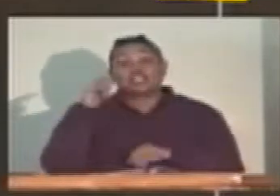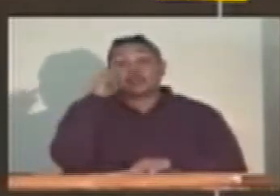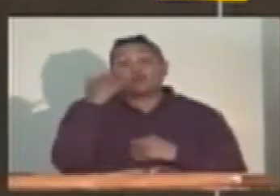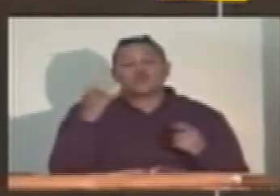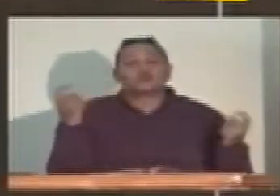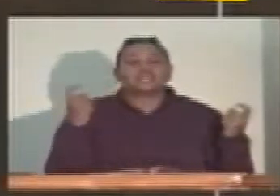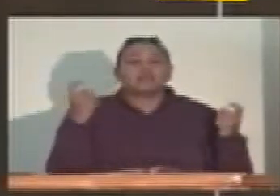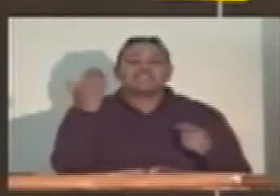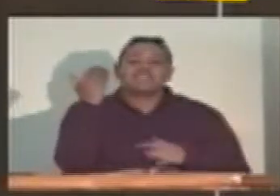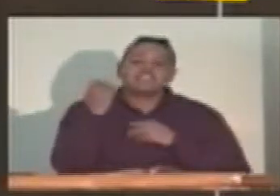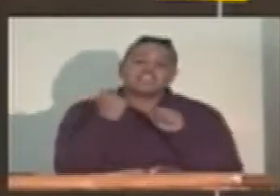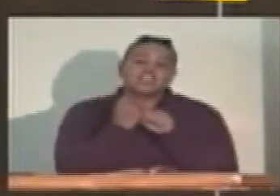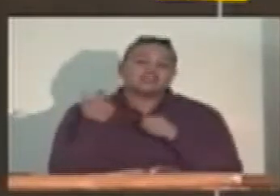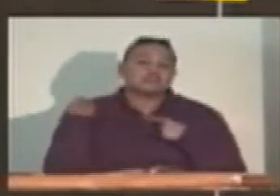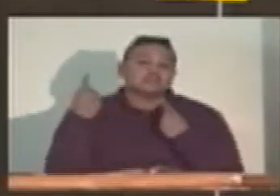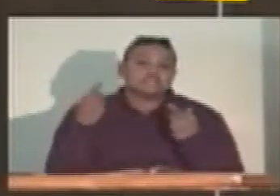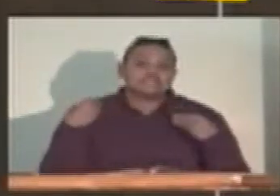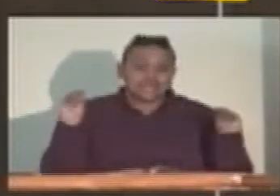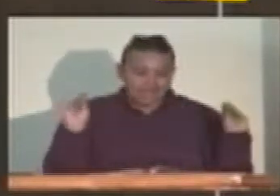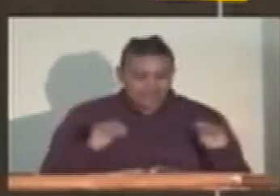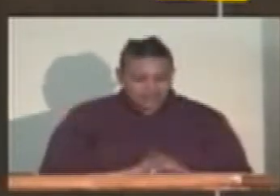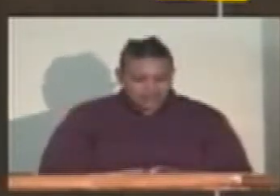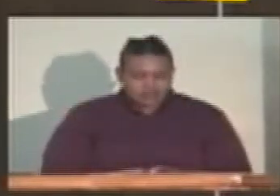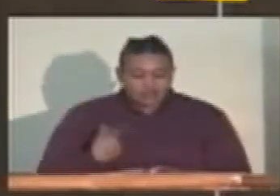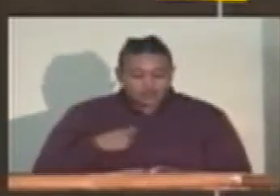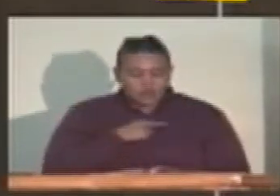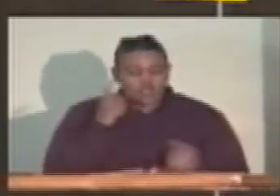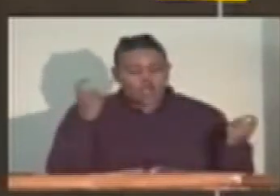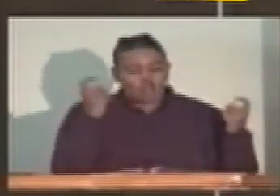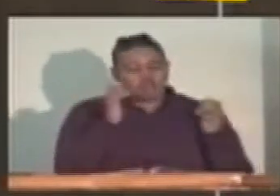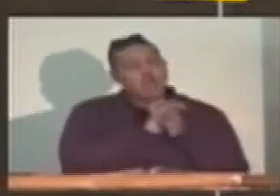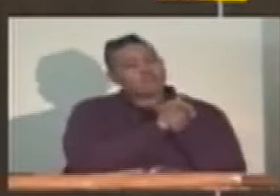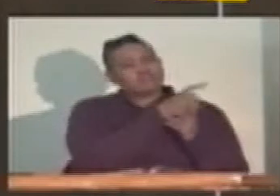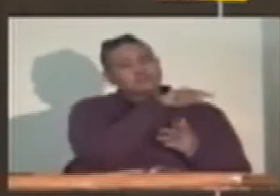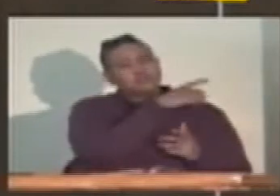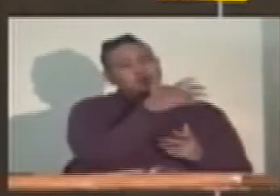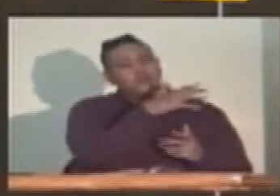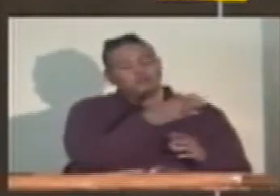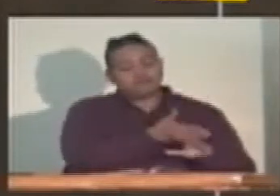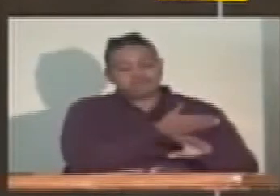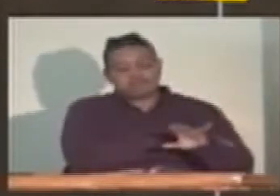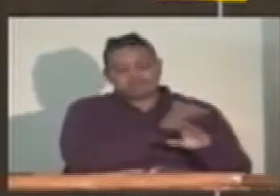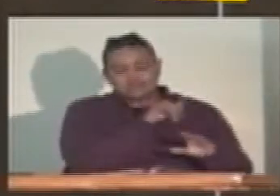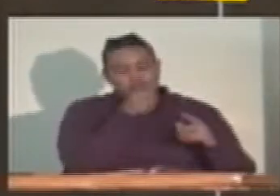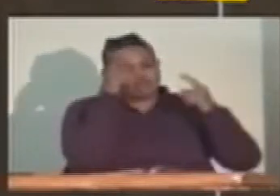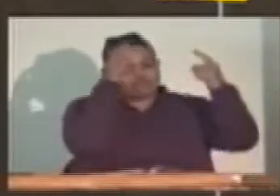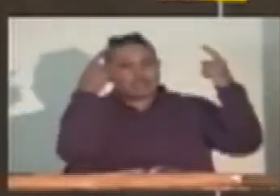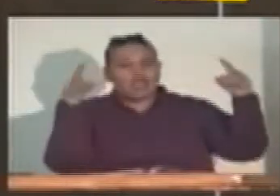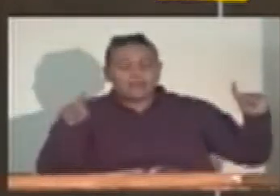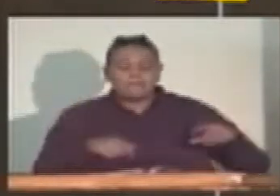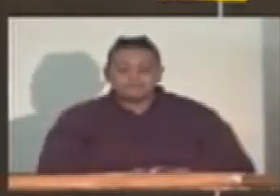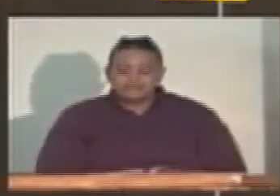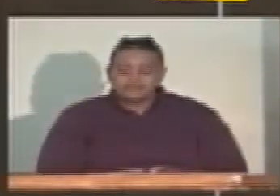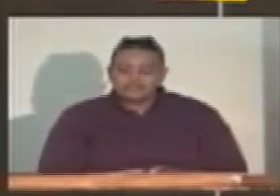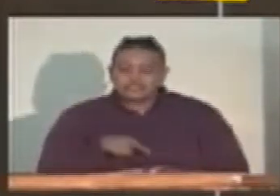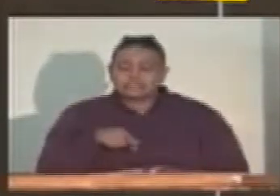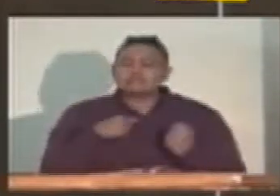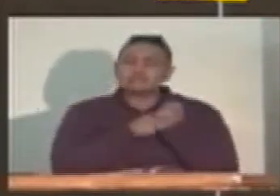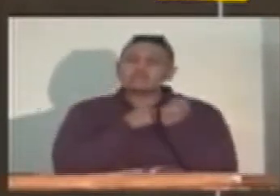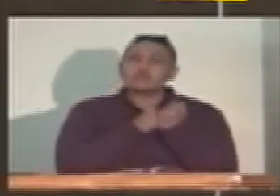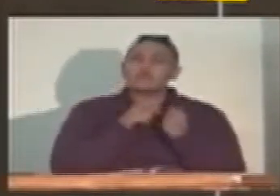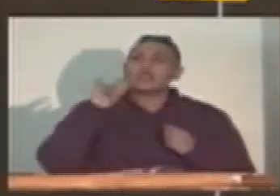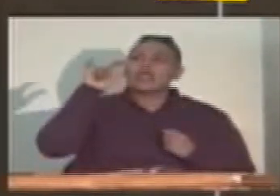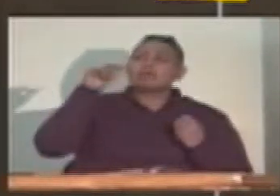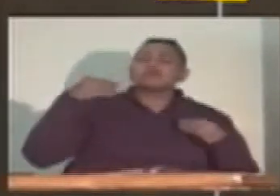15 years since divestment, we congratulate them on this milestone. This side supports the